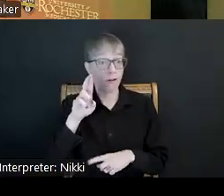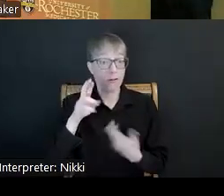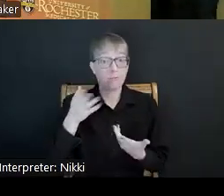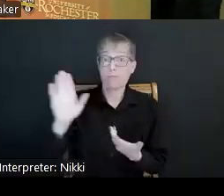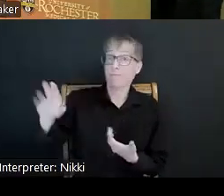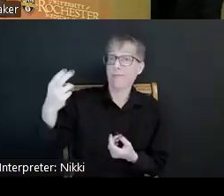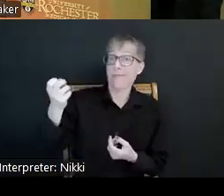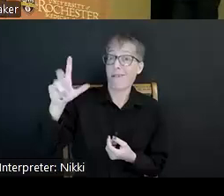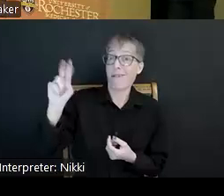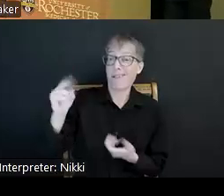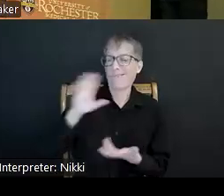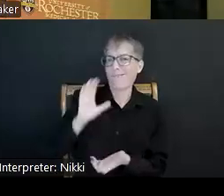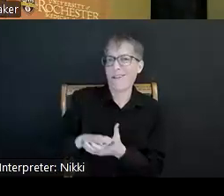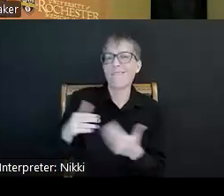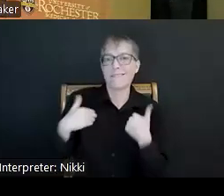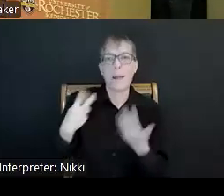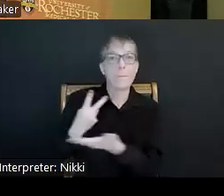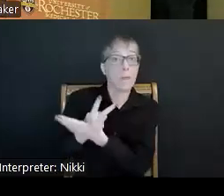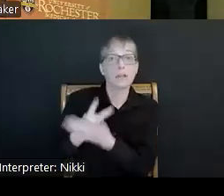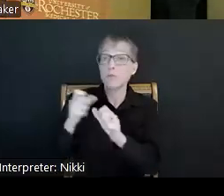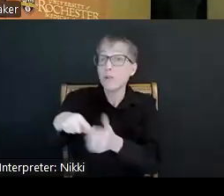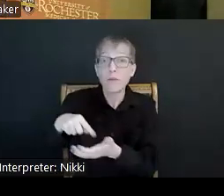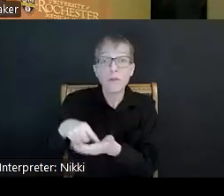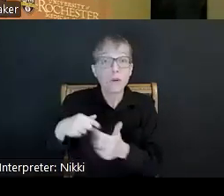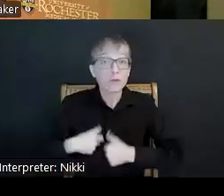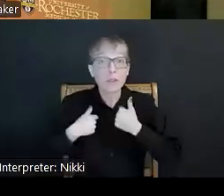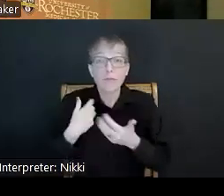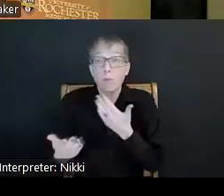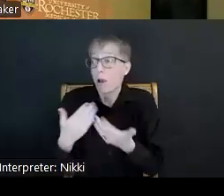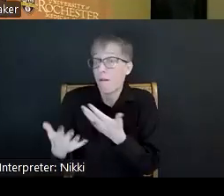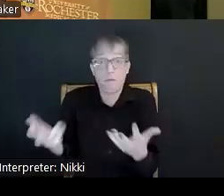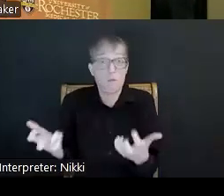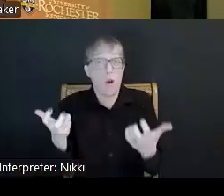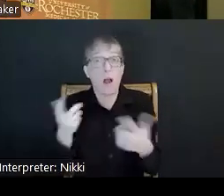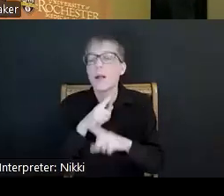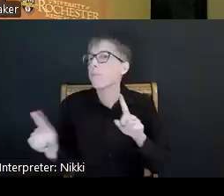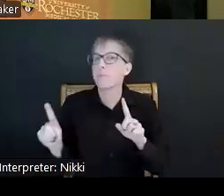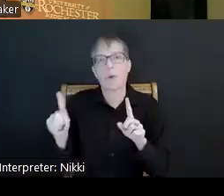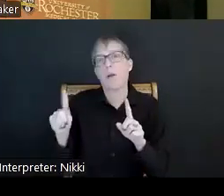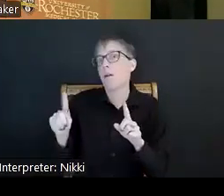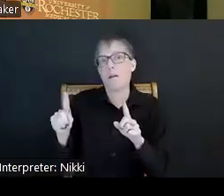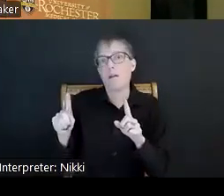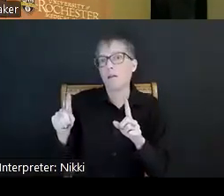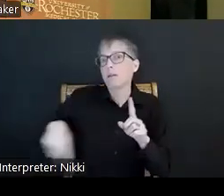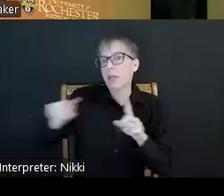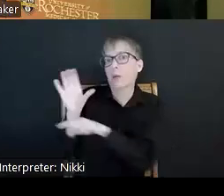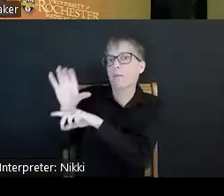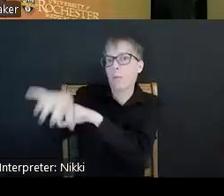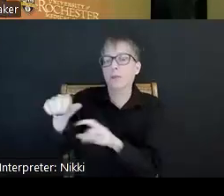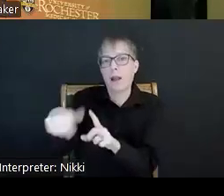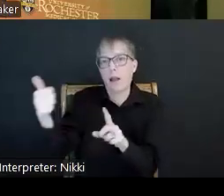But a majority of folks of color in our community were forced into those red line neighborhoods, and when it came to getting out,